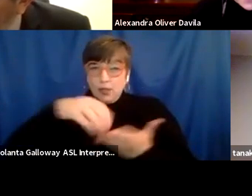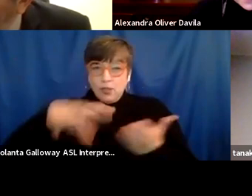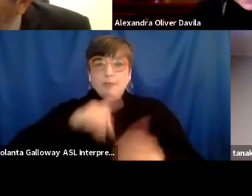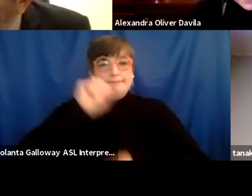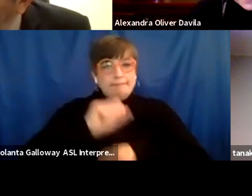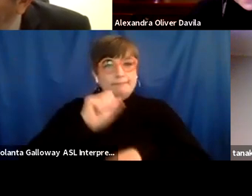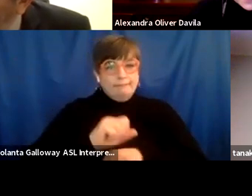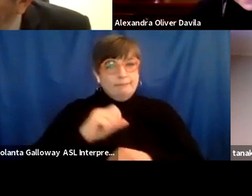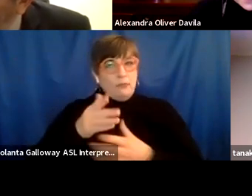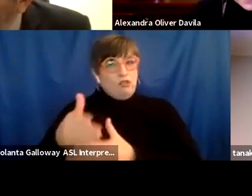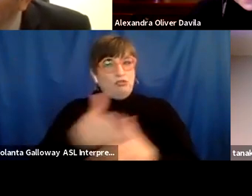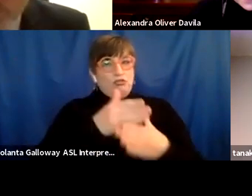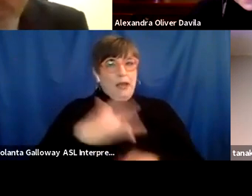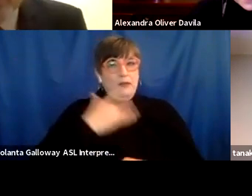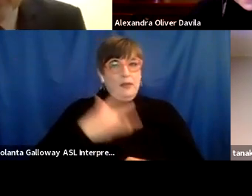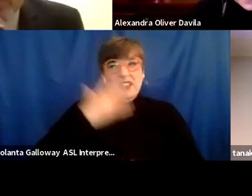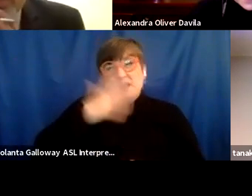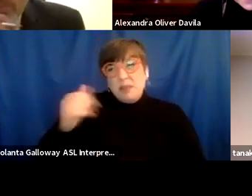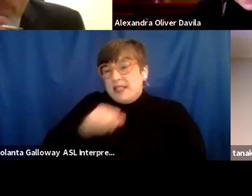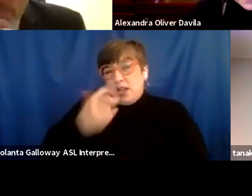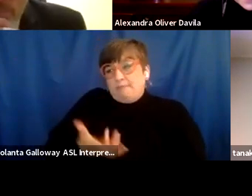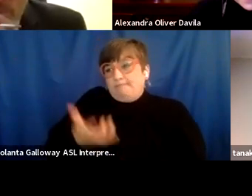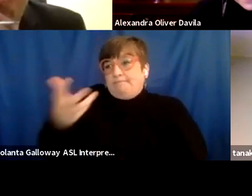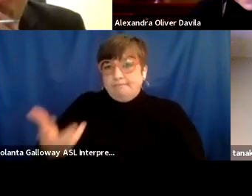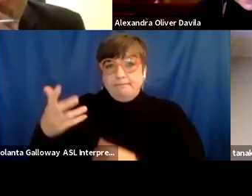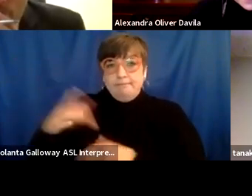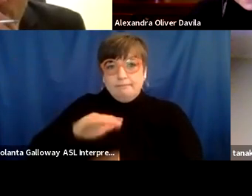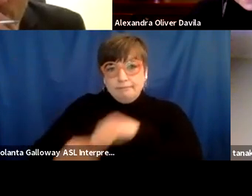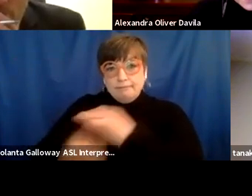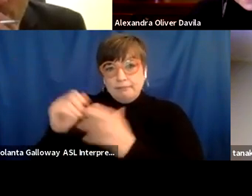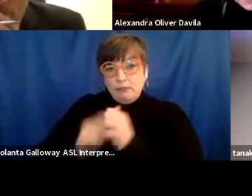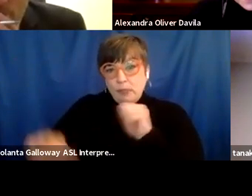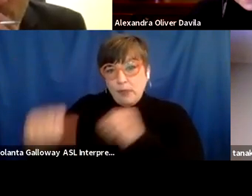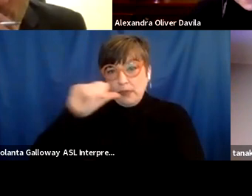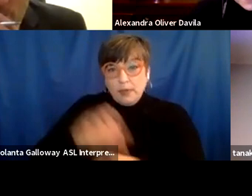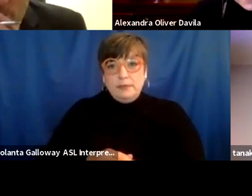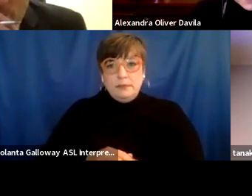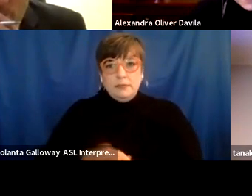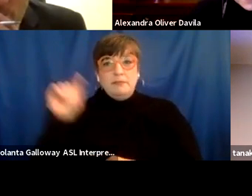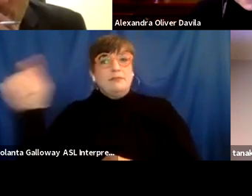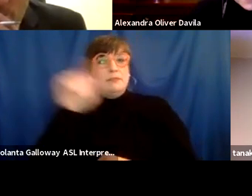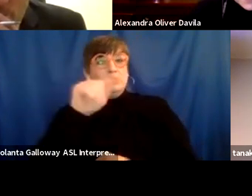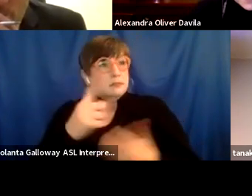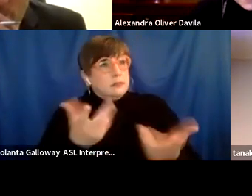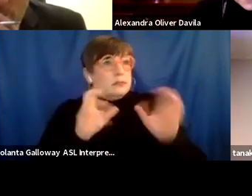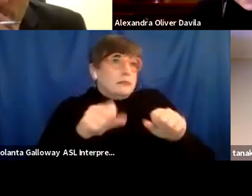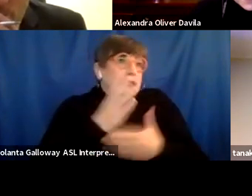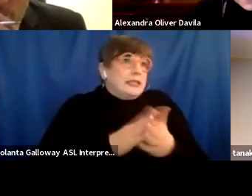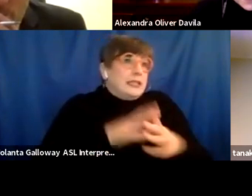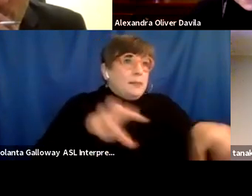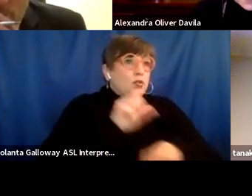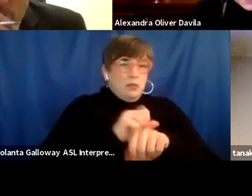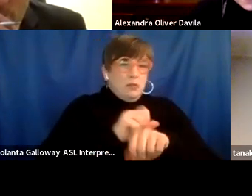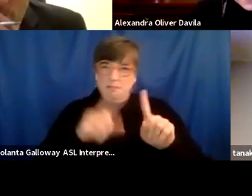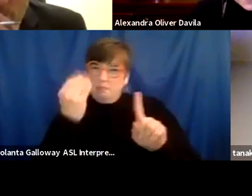don't feel comfortable sharing it to other people. Yes, cops protect us and do their jobs, but some Black students may be